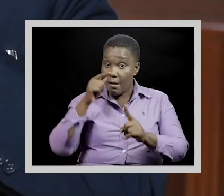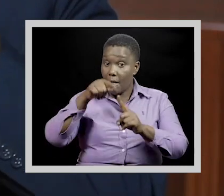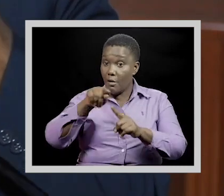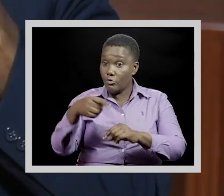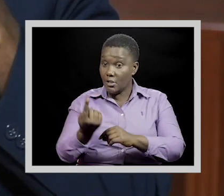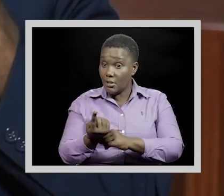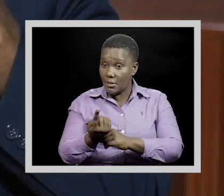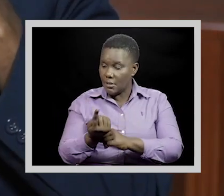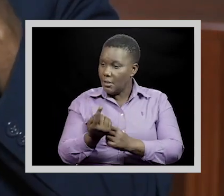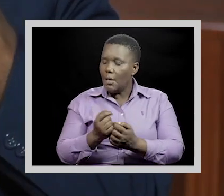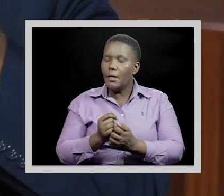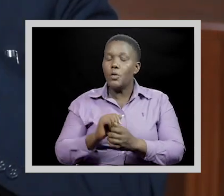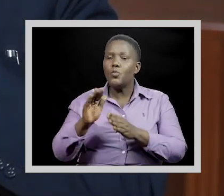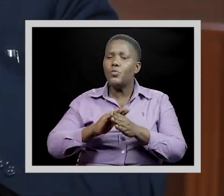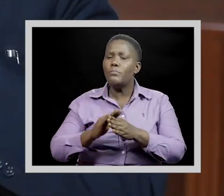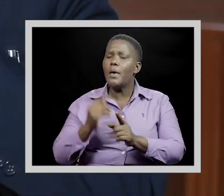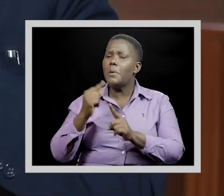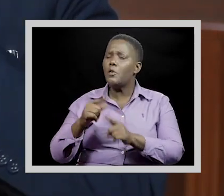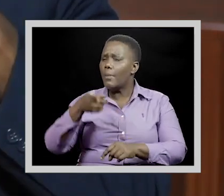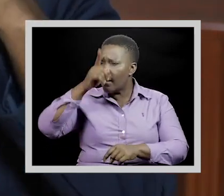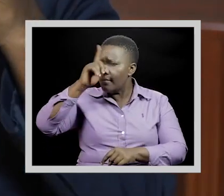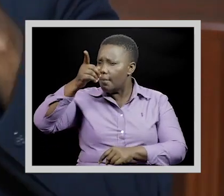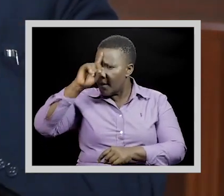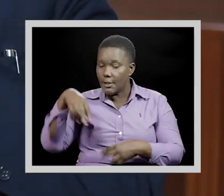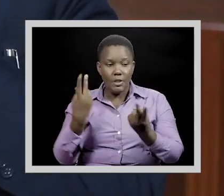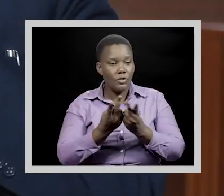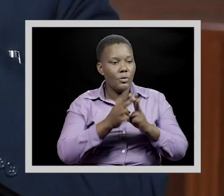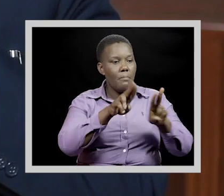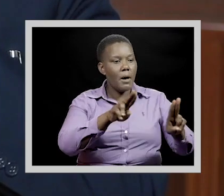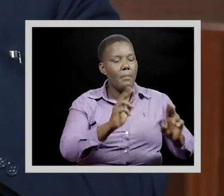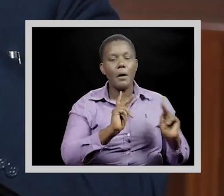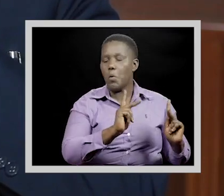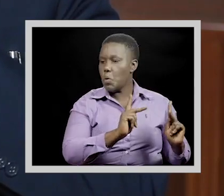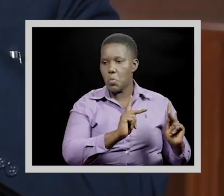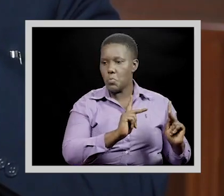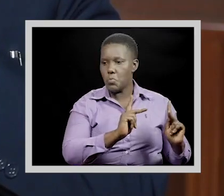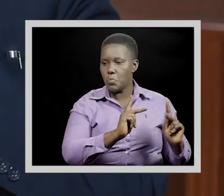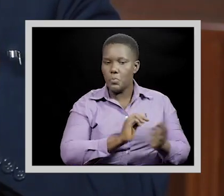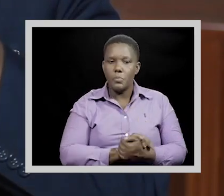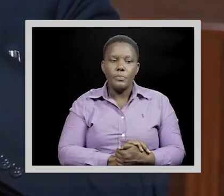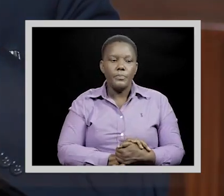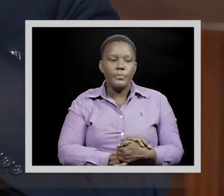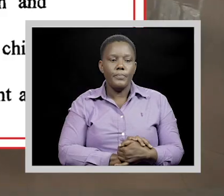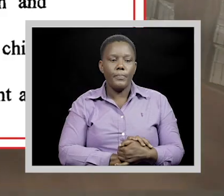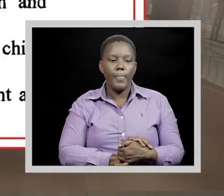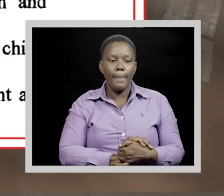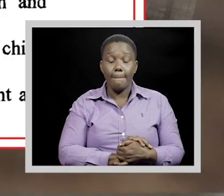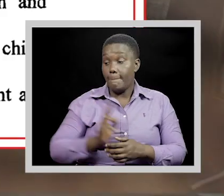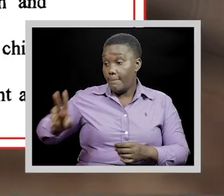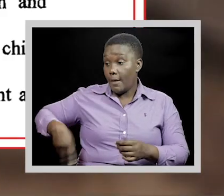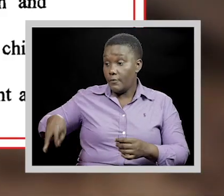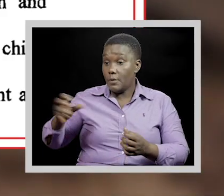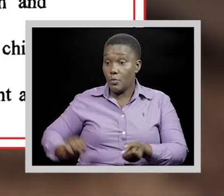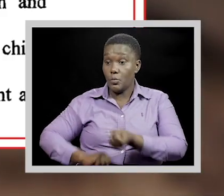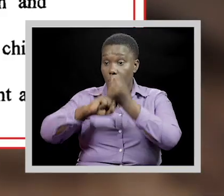him those intricate proceedings that we have in normal adult courts. A